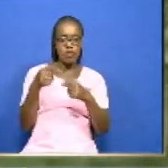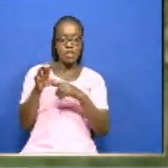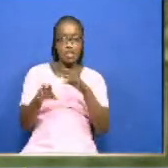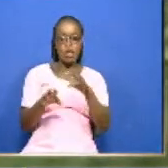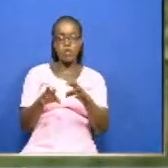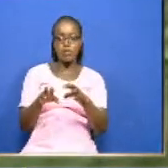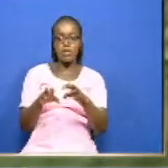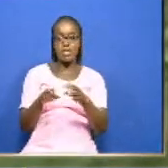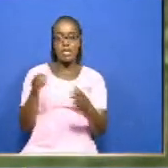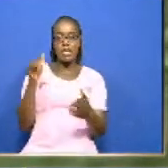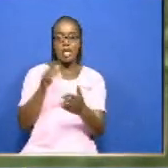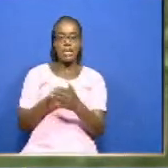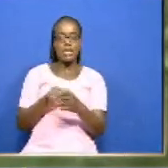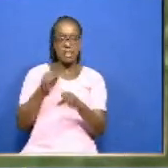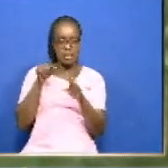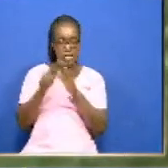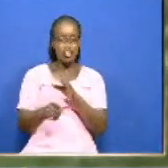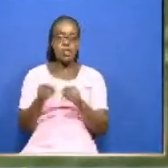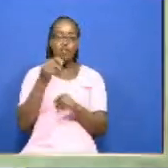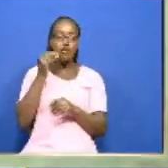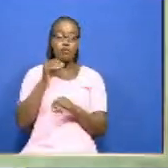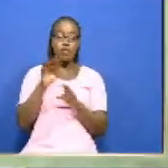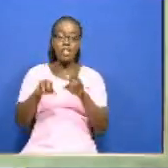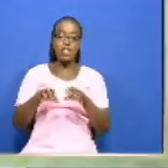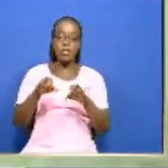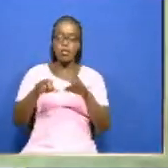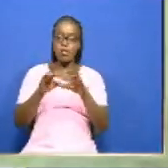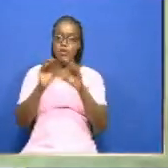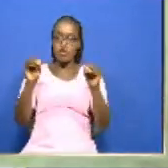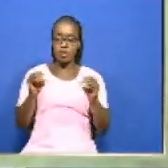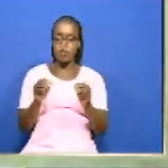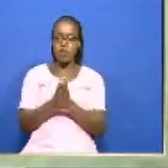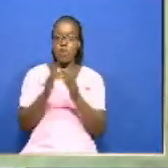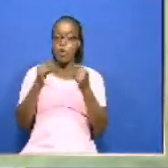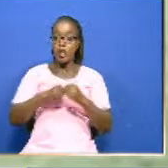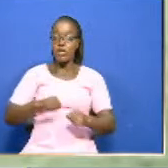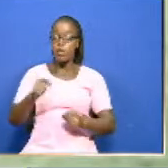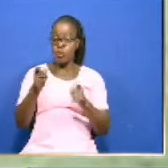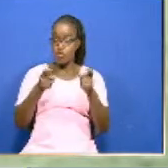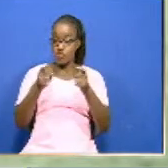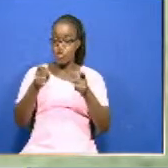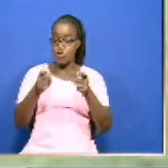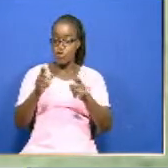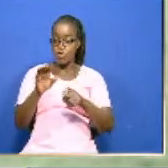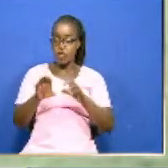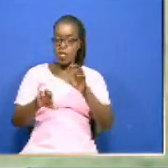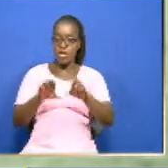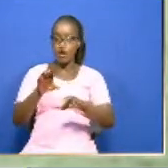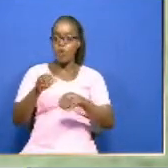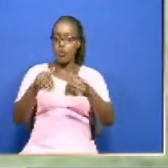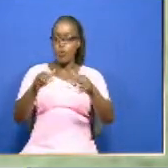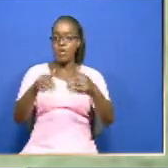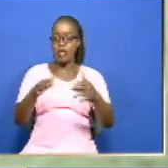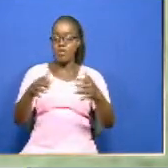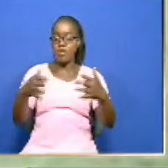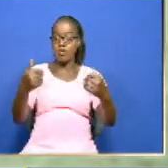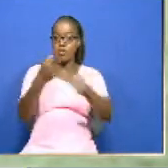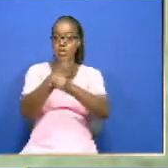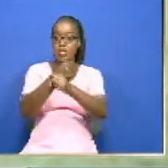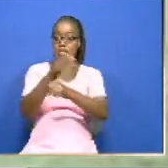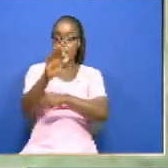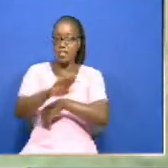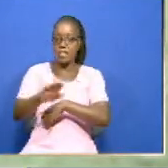were no longer straying to homes and farms. We are able to contain the wildlife within protected areas only. They